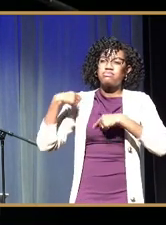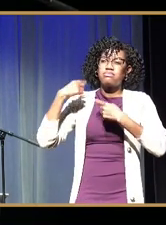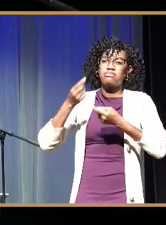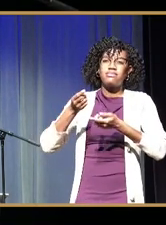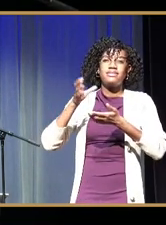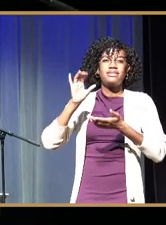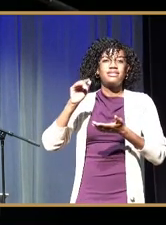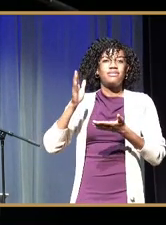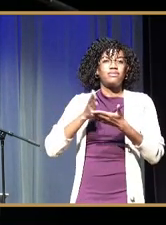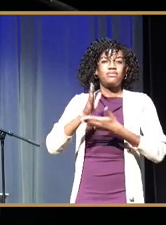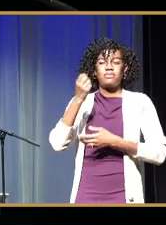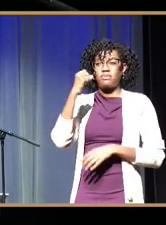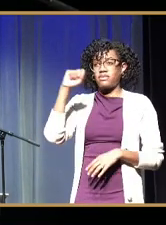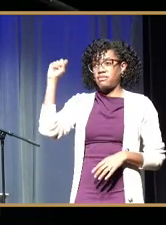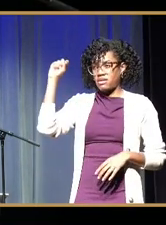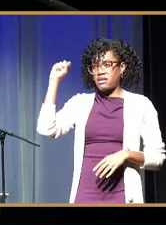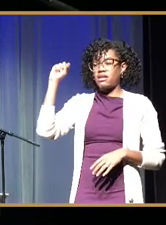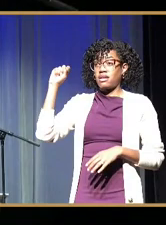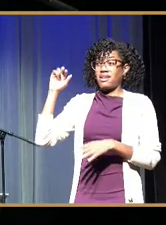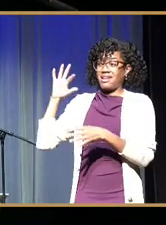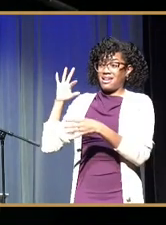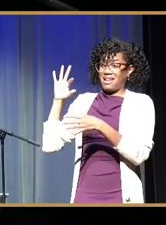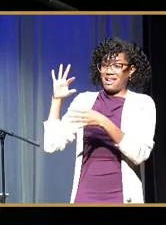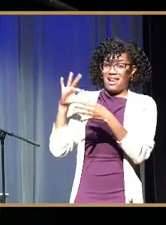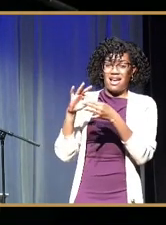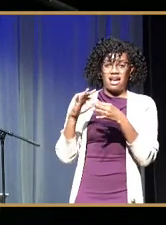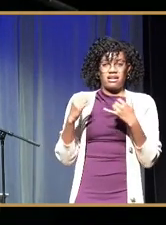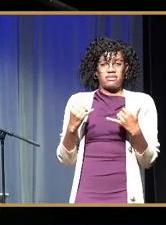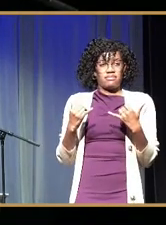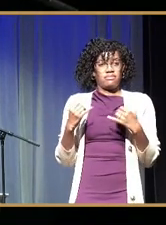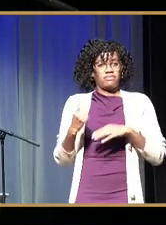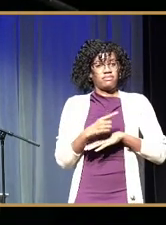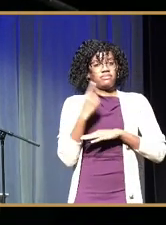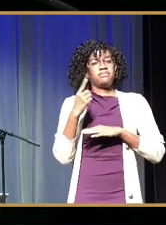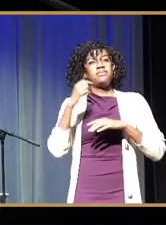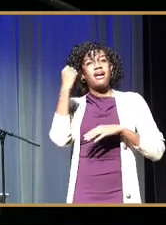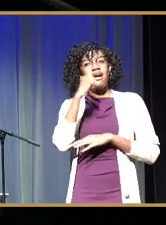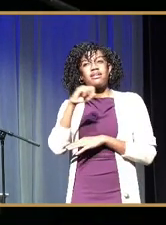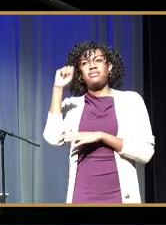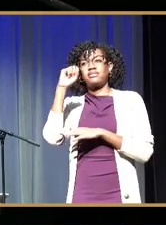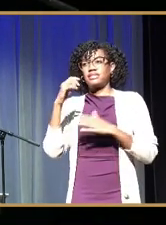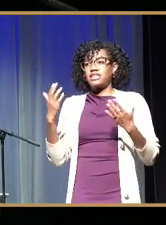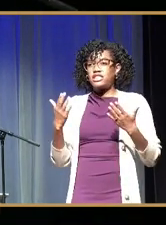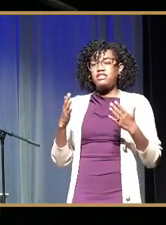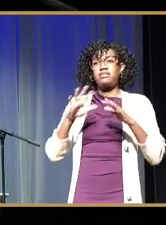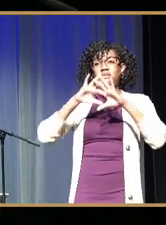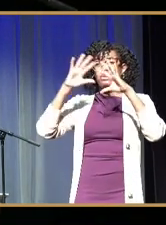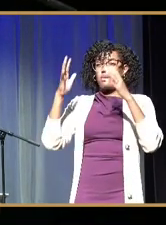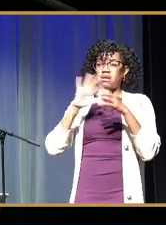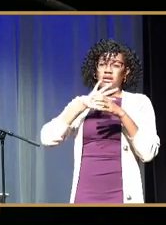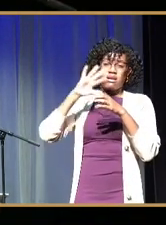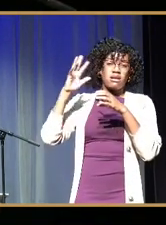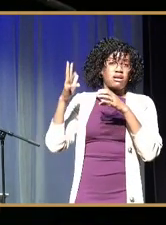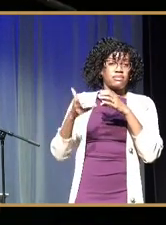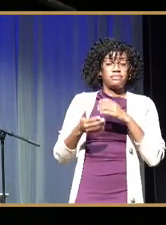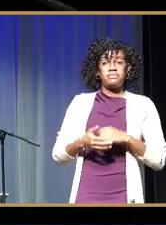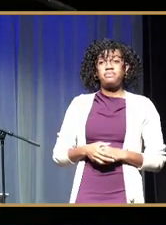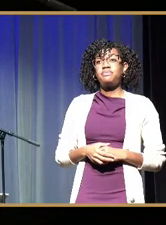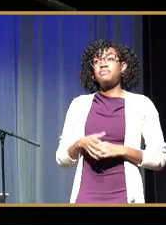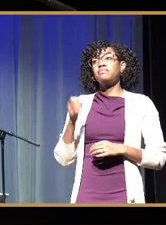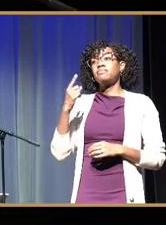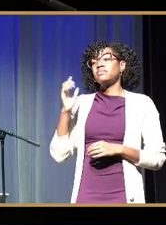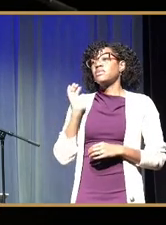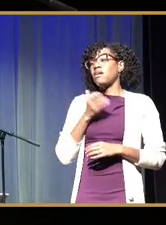movement and connect them to contemporary activism here and abroad. This is